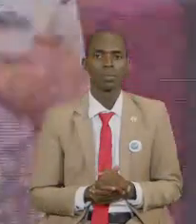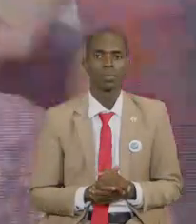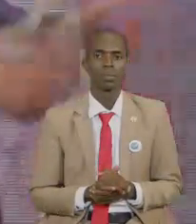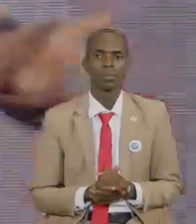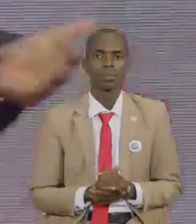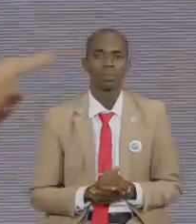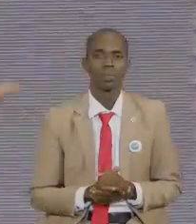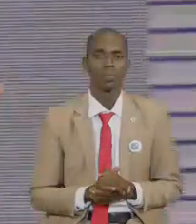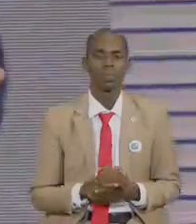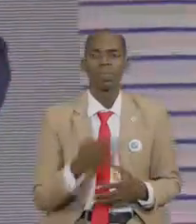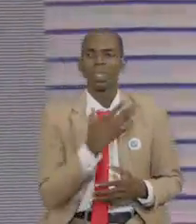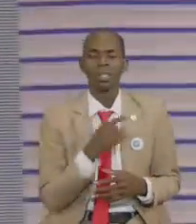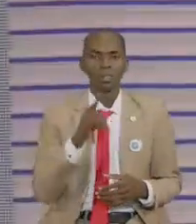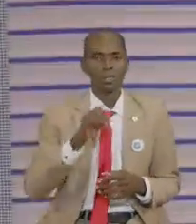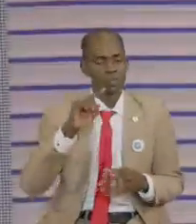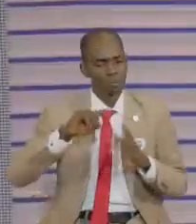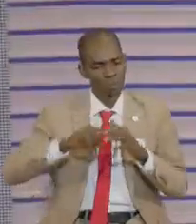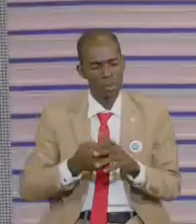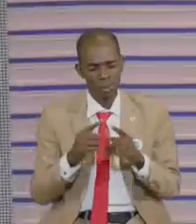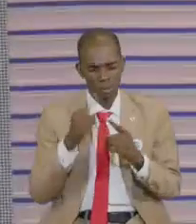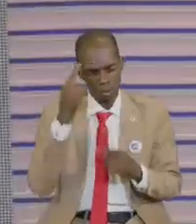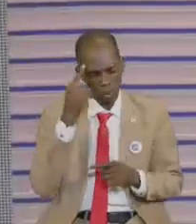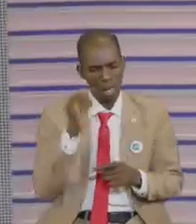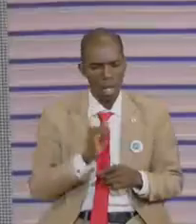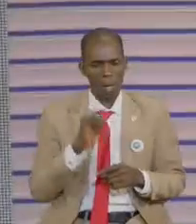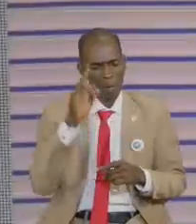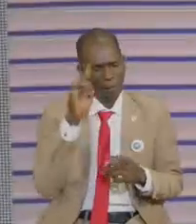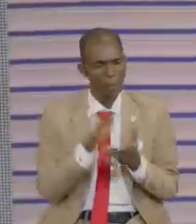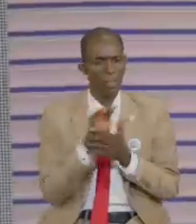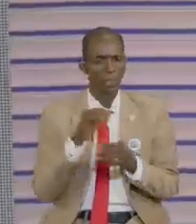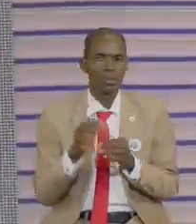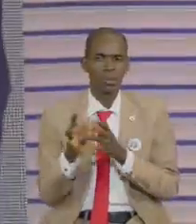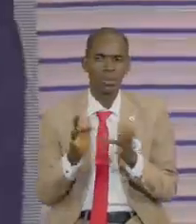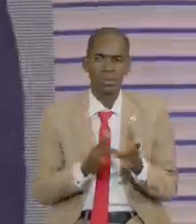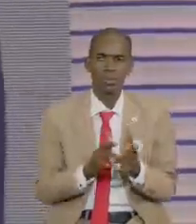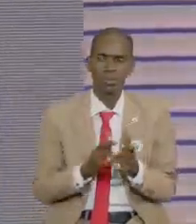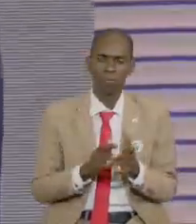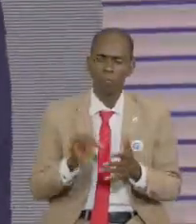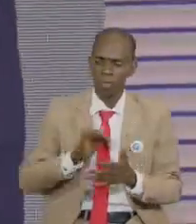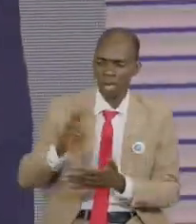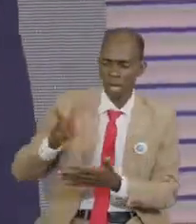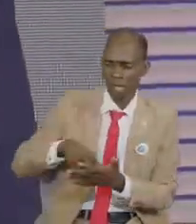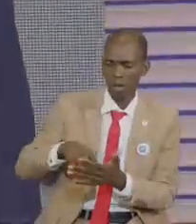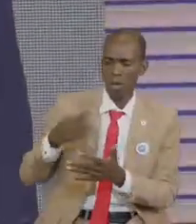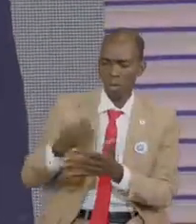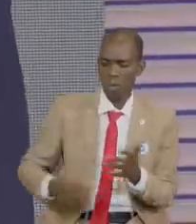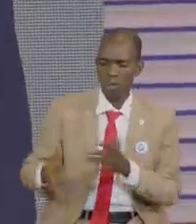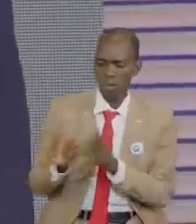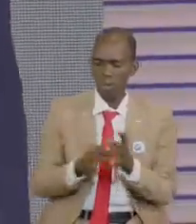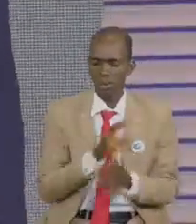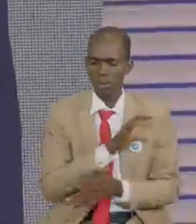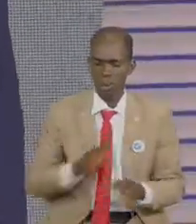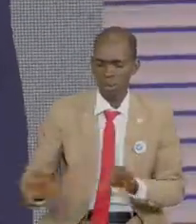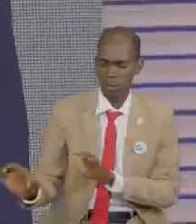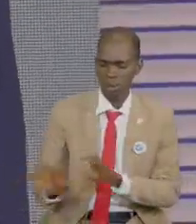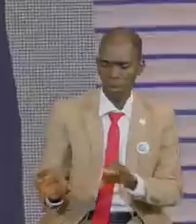And then you begin to think, I'm a believer in Jesus. I read what Jesus Christ did,